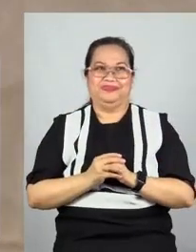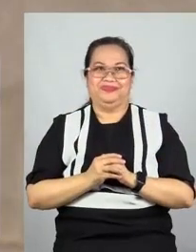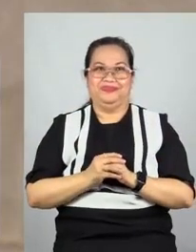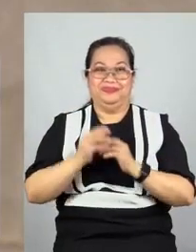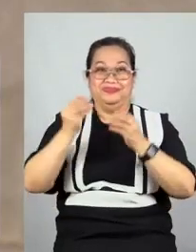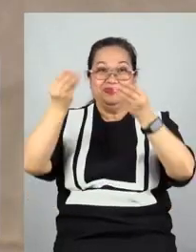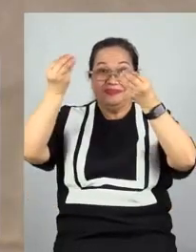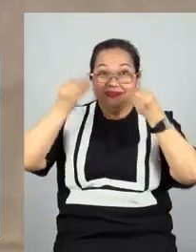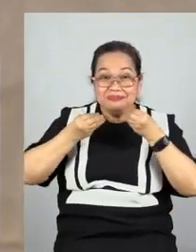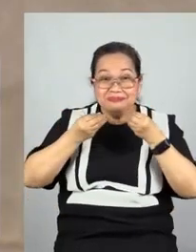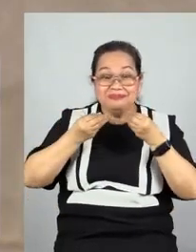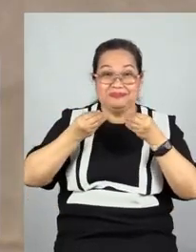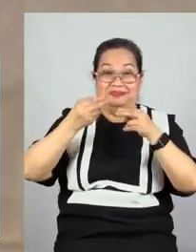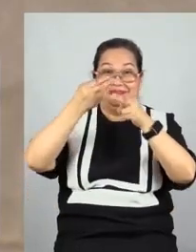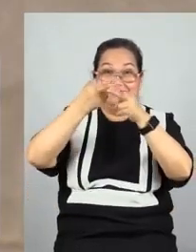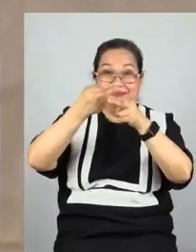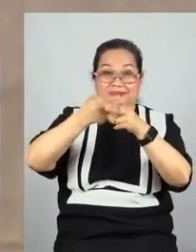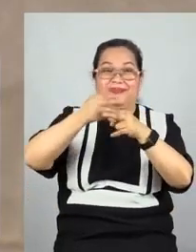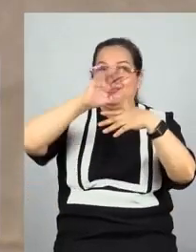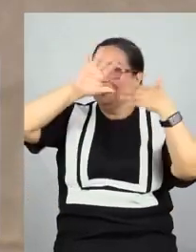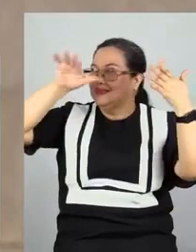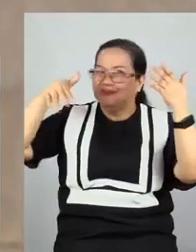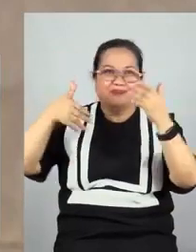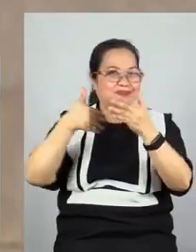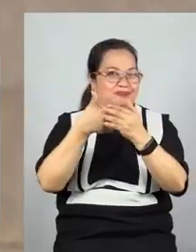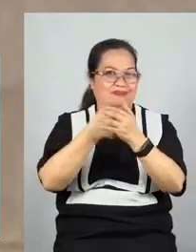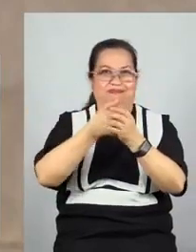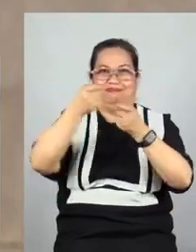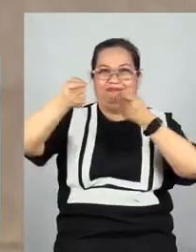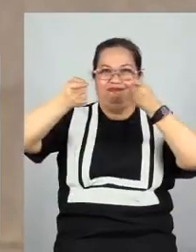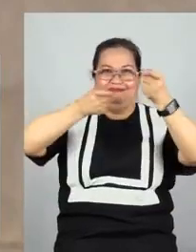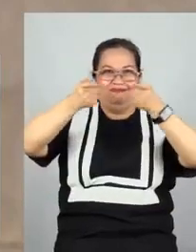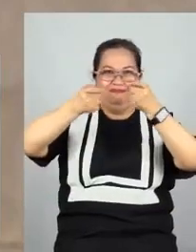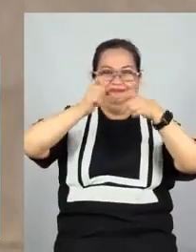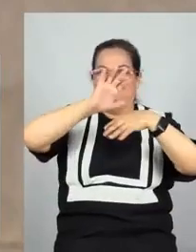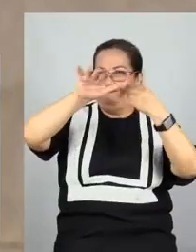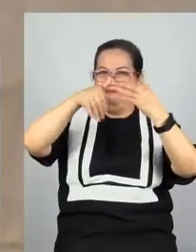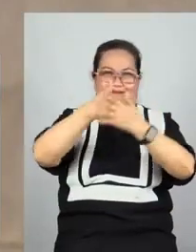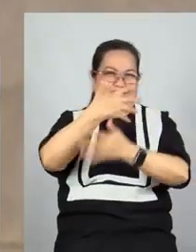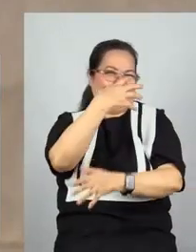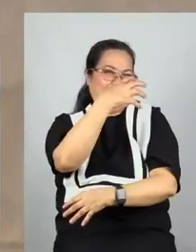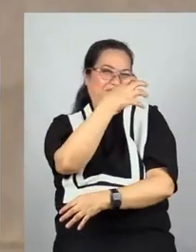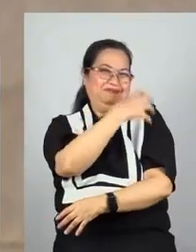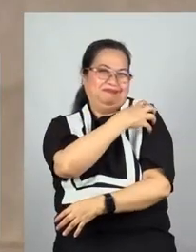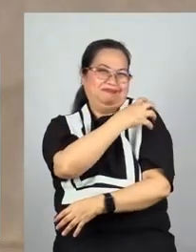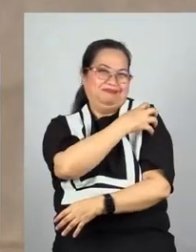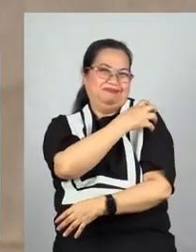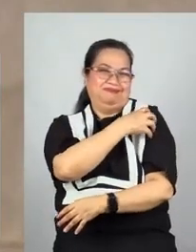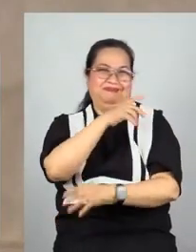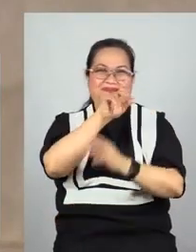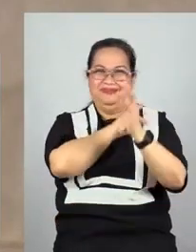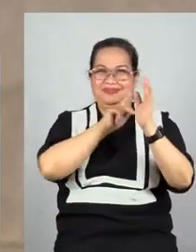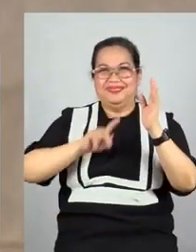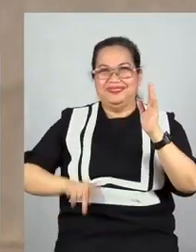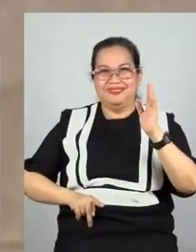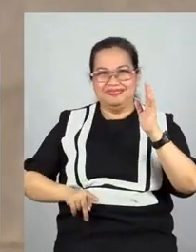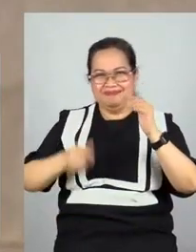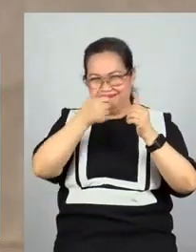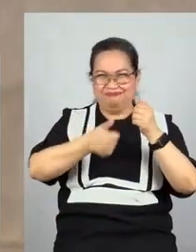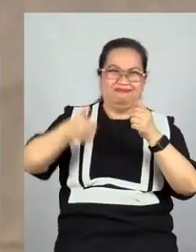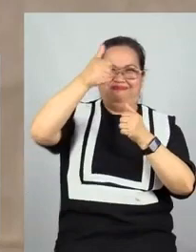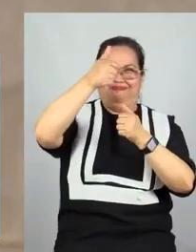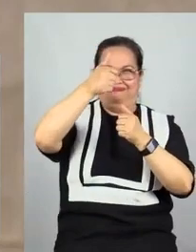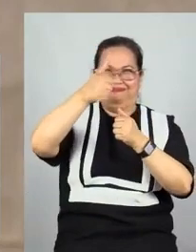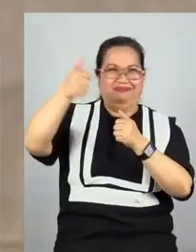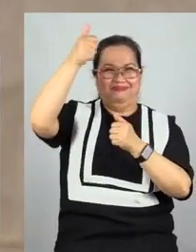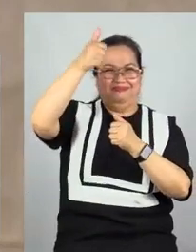Binigyan sa Kanya ng Panginoon ang lahat ng kapamahalaan, lahat ng kapangyarihan. He is the King of kings